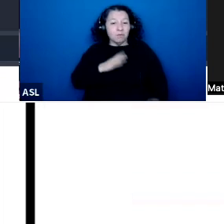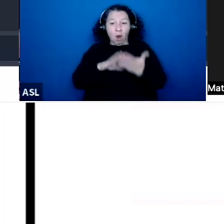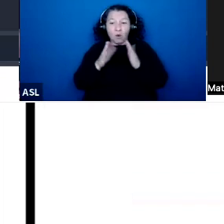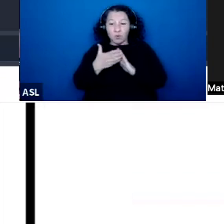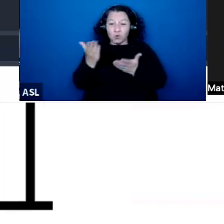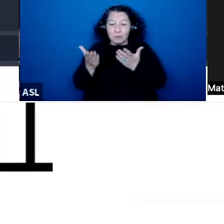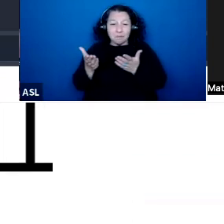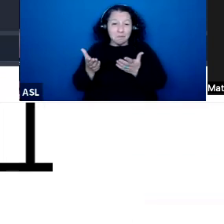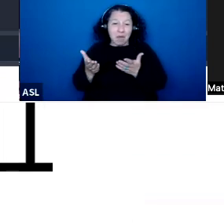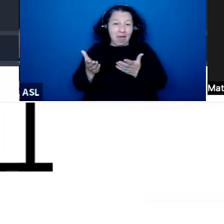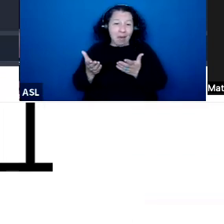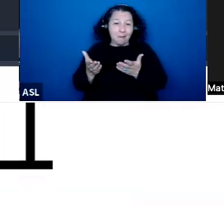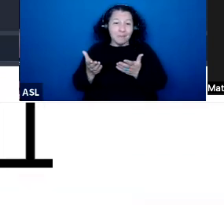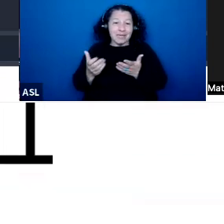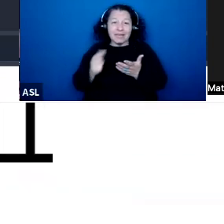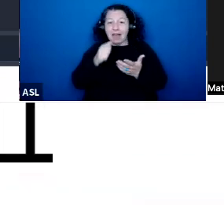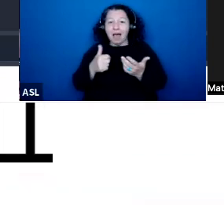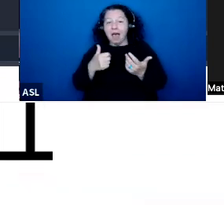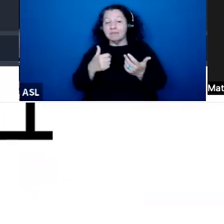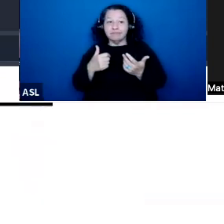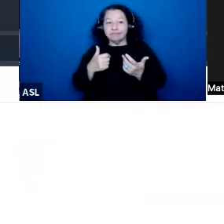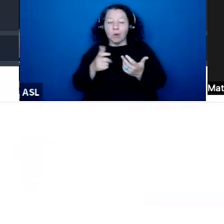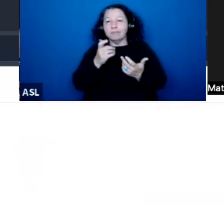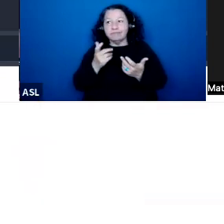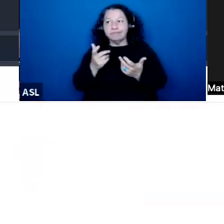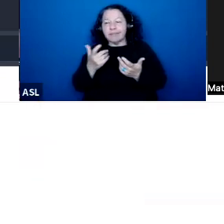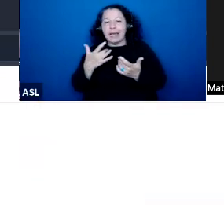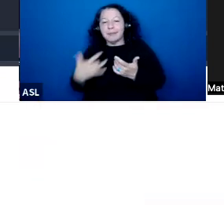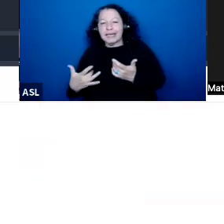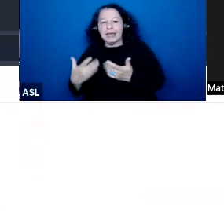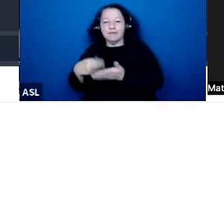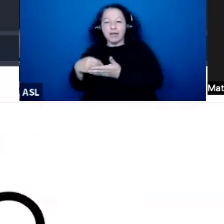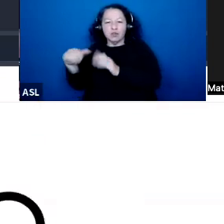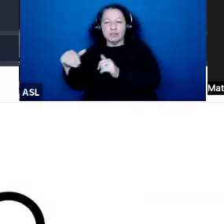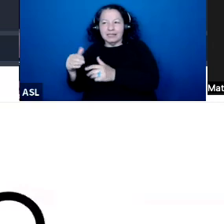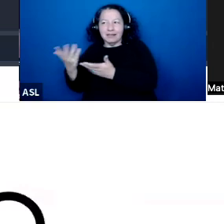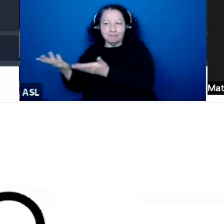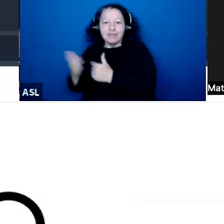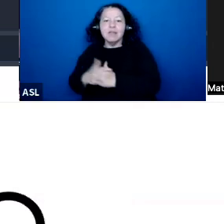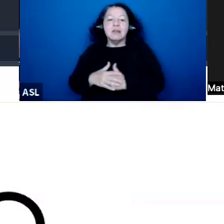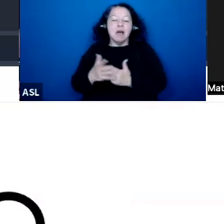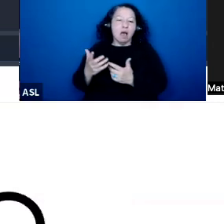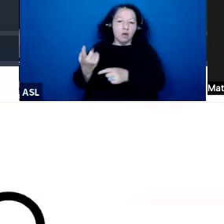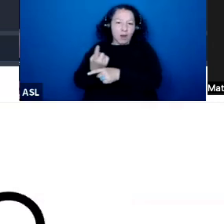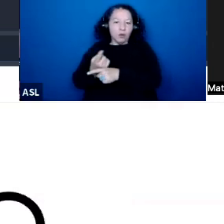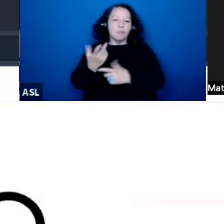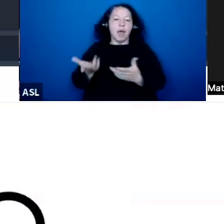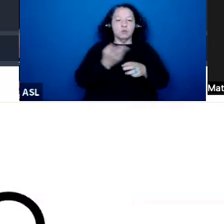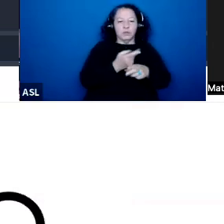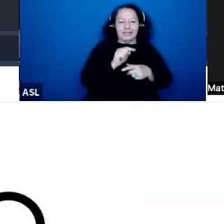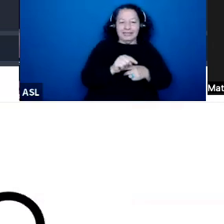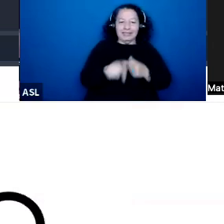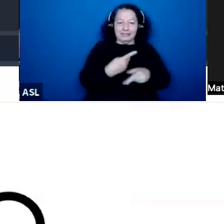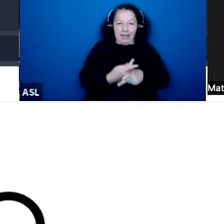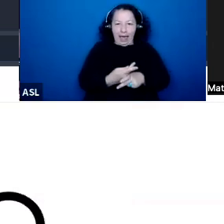reasons why our communities may engage in underground economies. We're calling it that, but we also want to be clear that